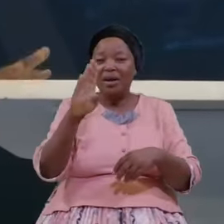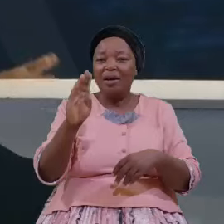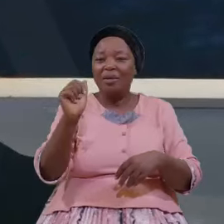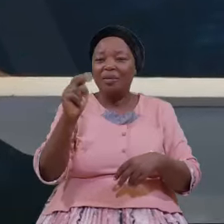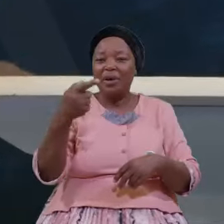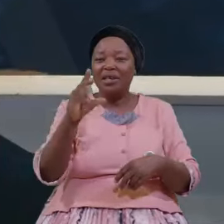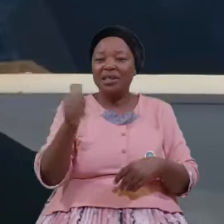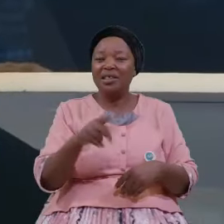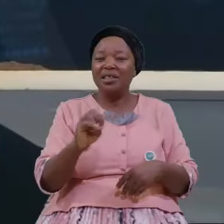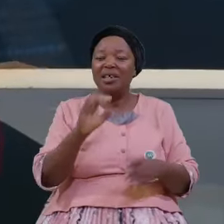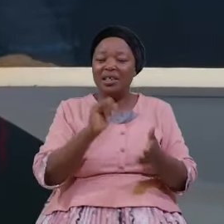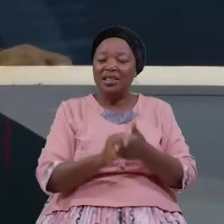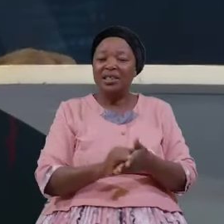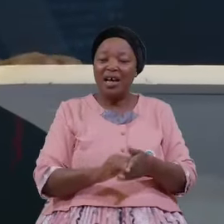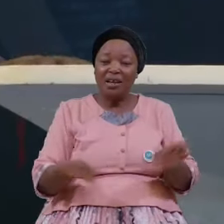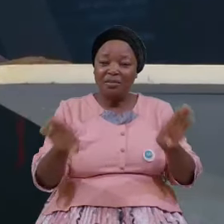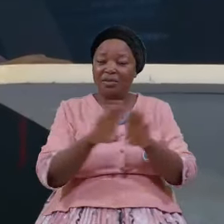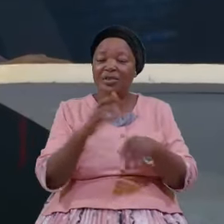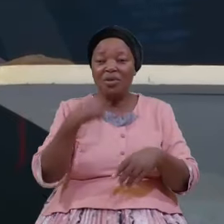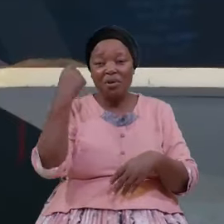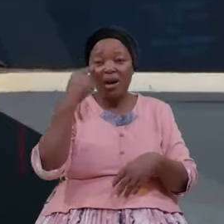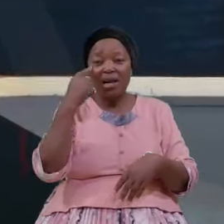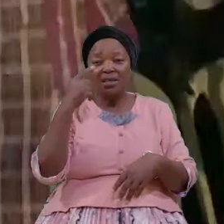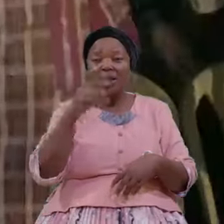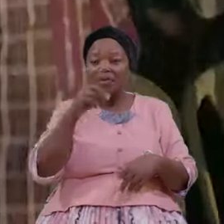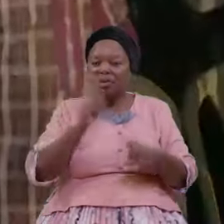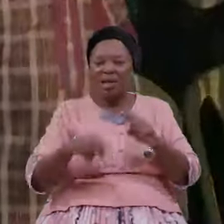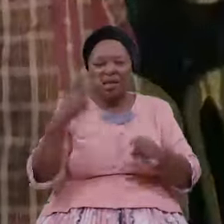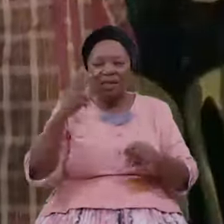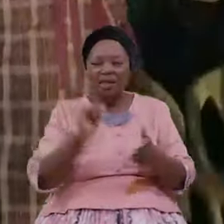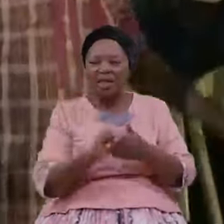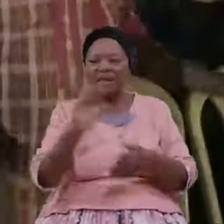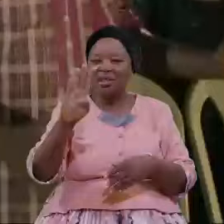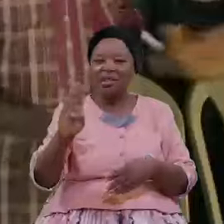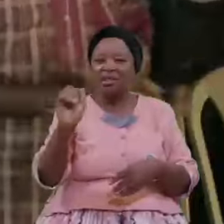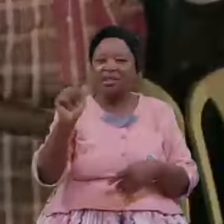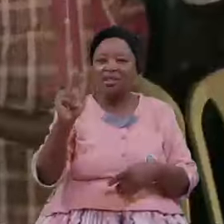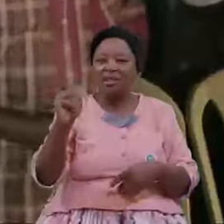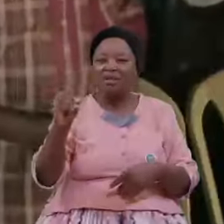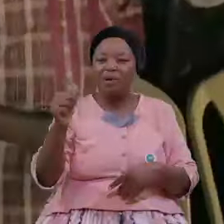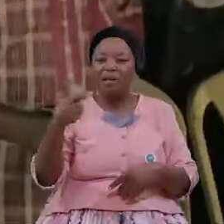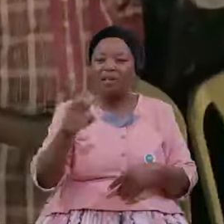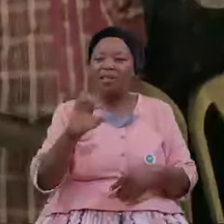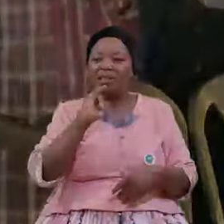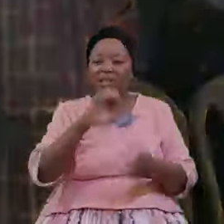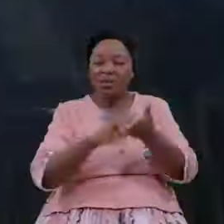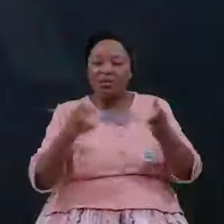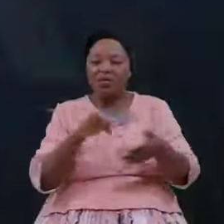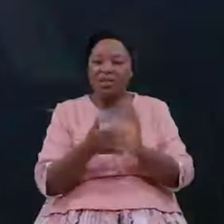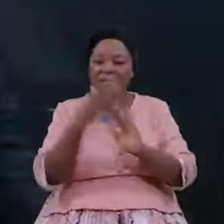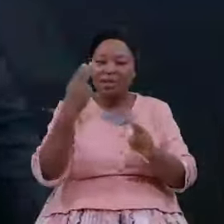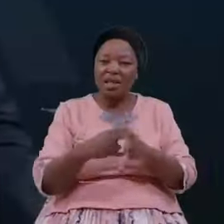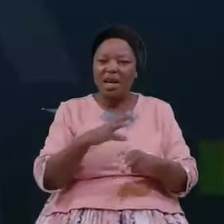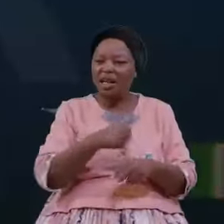and you could not see, that bandage is removed. And whatever is holding